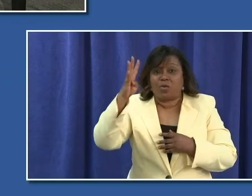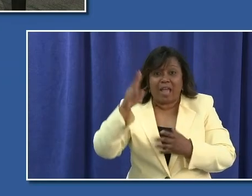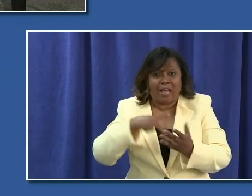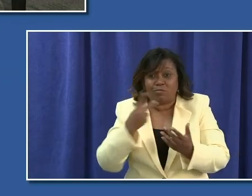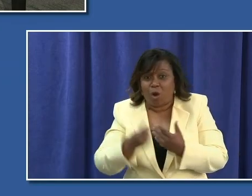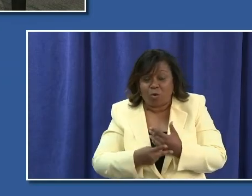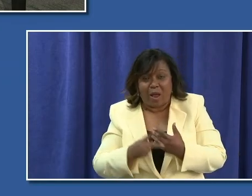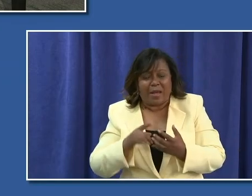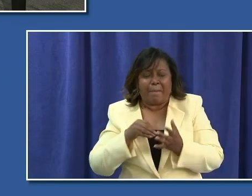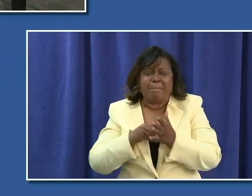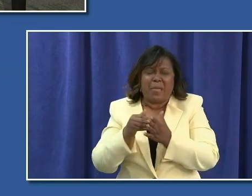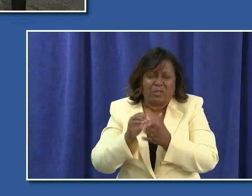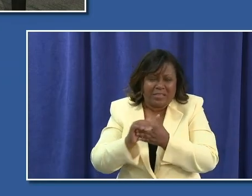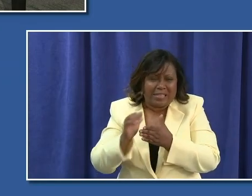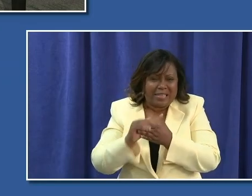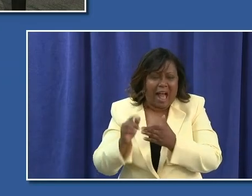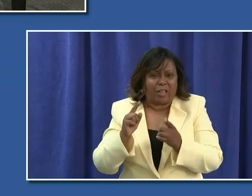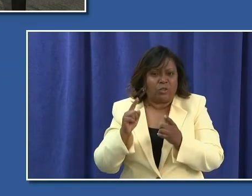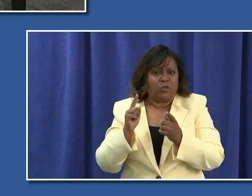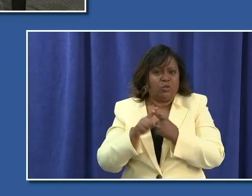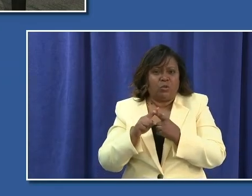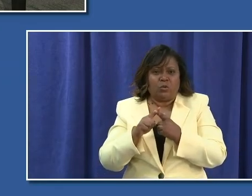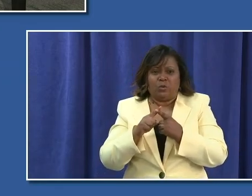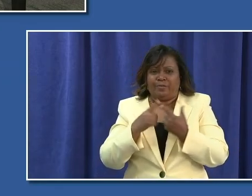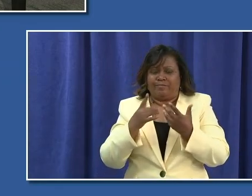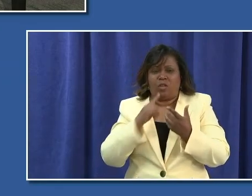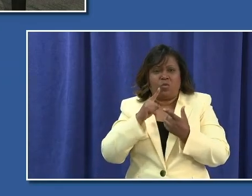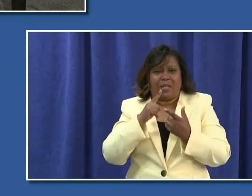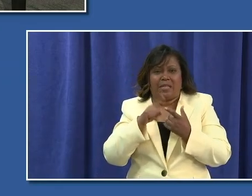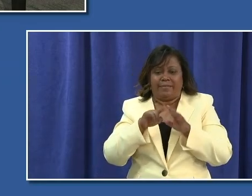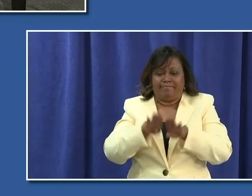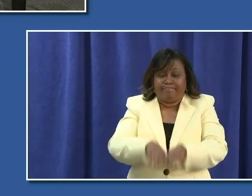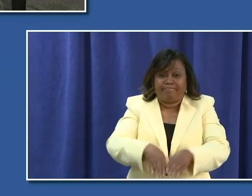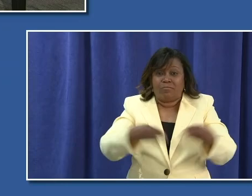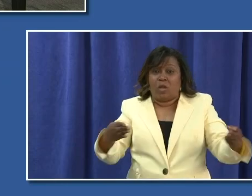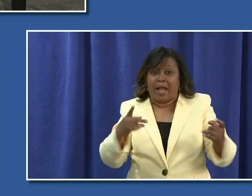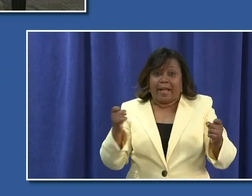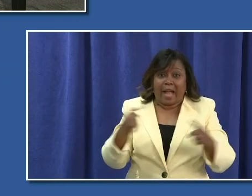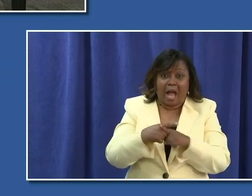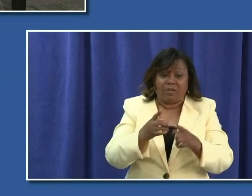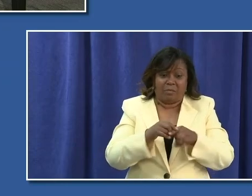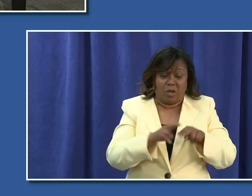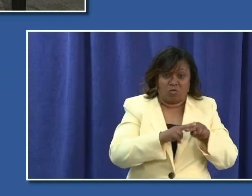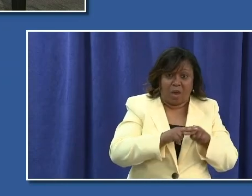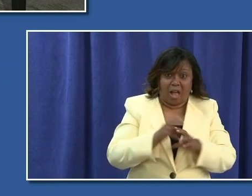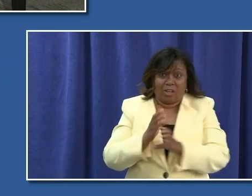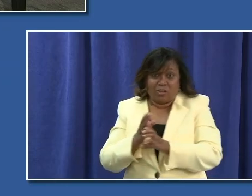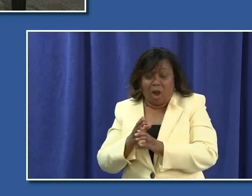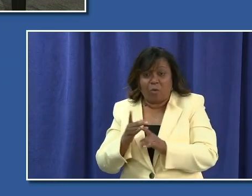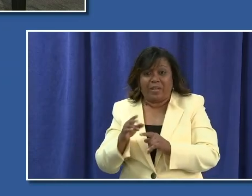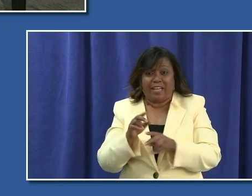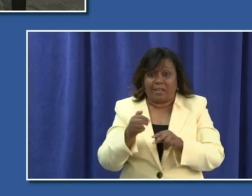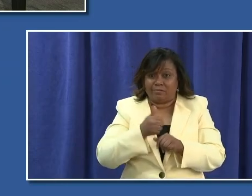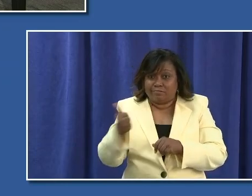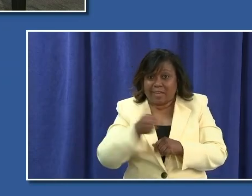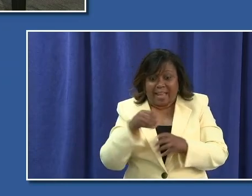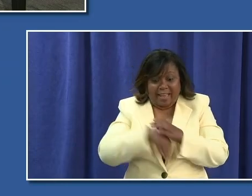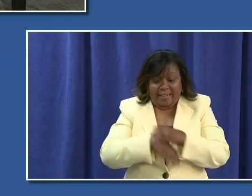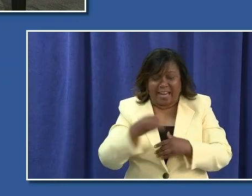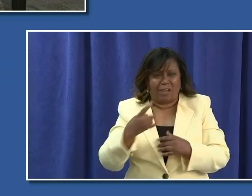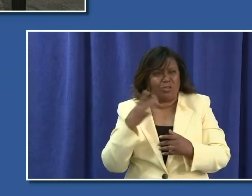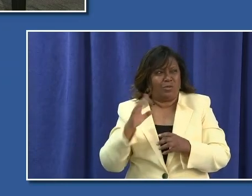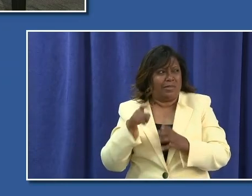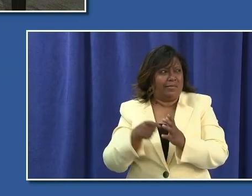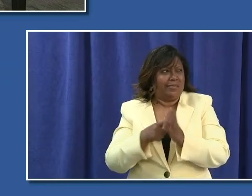program, which is billions of dollars to really unlock conflicts between rail and cars, so we get freight in and out. I think it used to